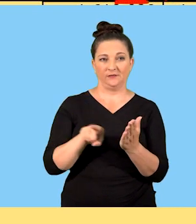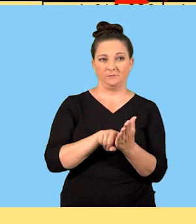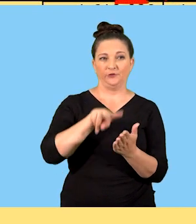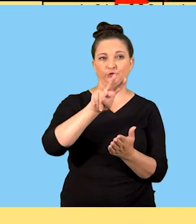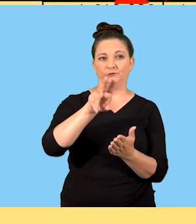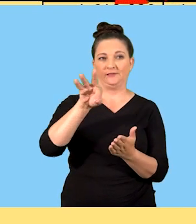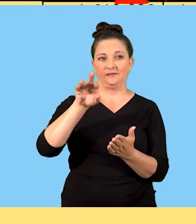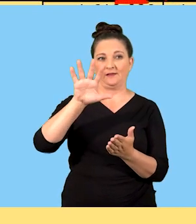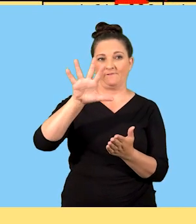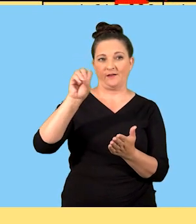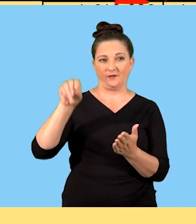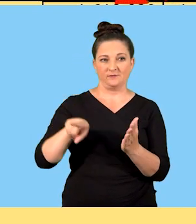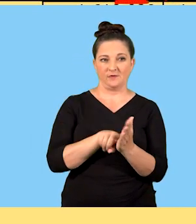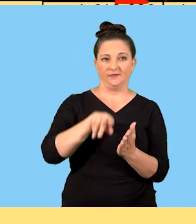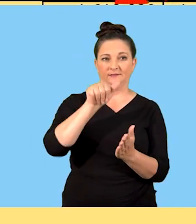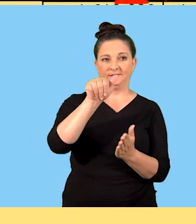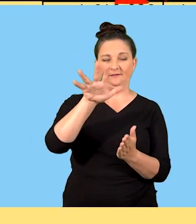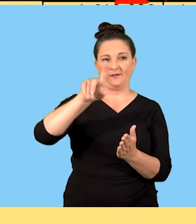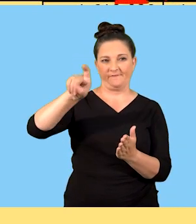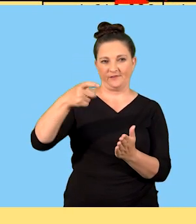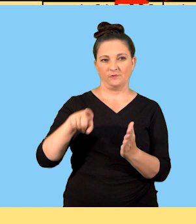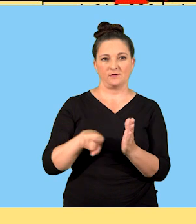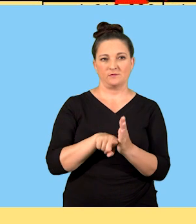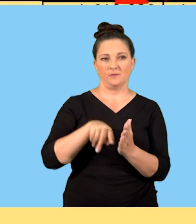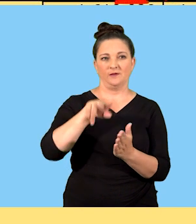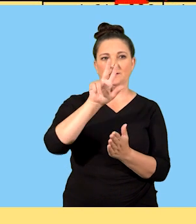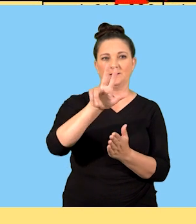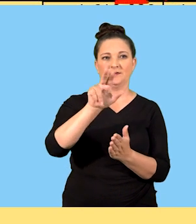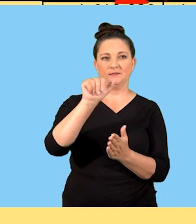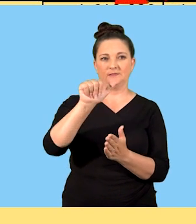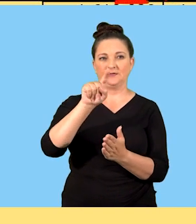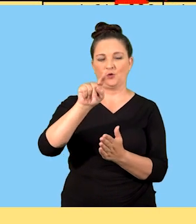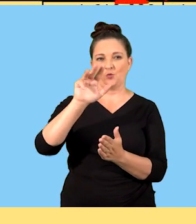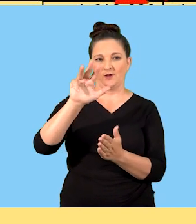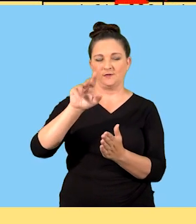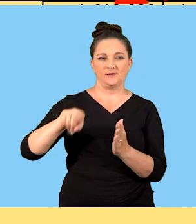23,500 minus 65,000 minus